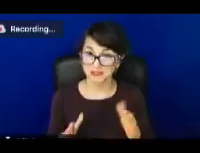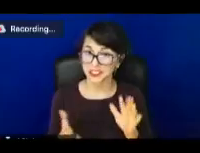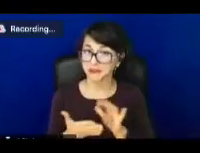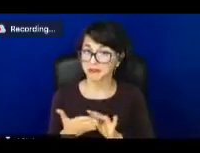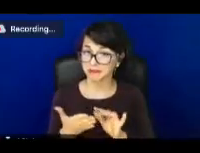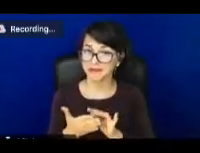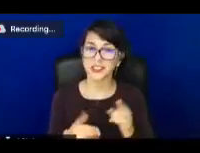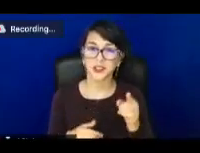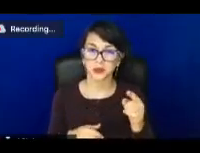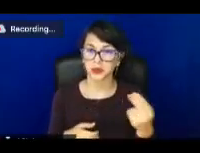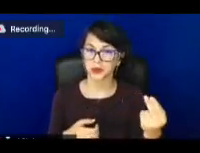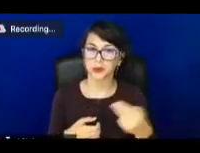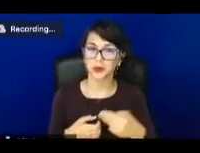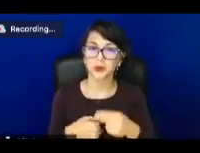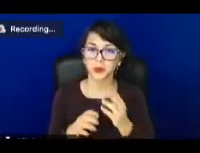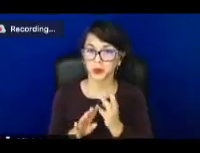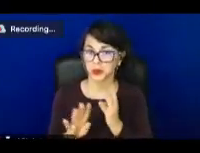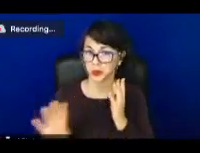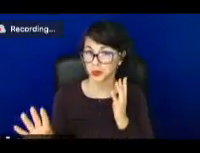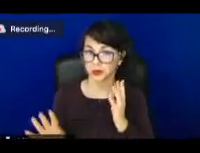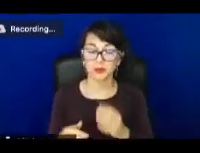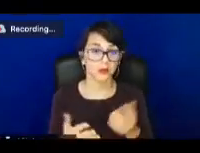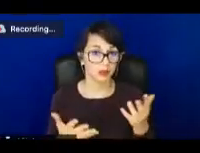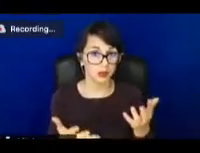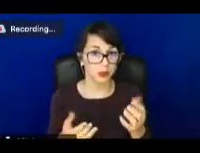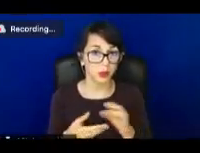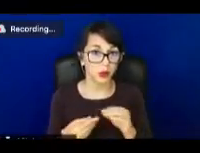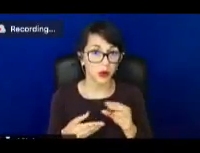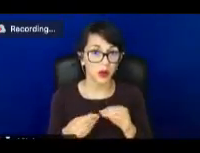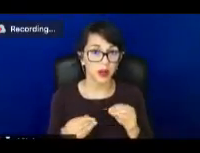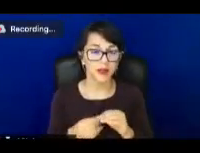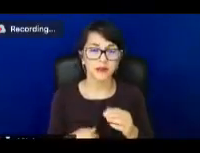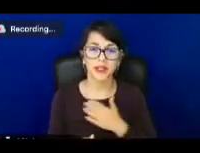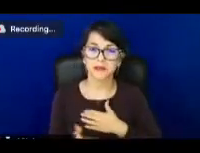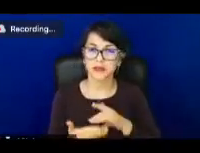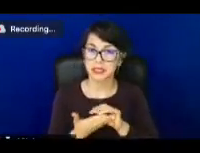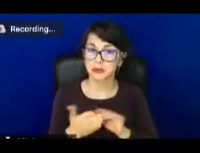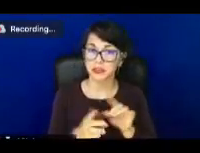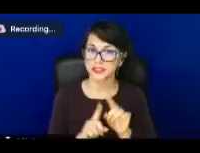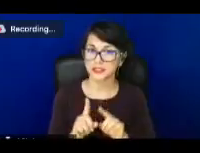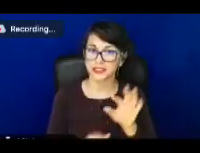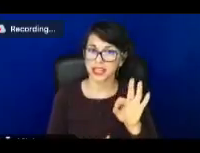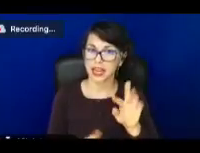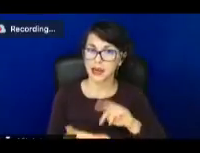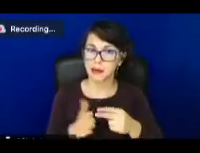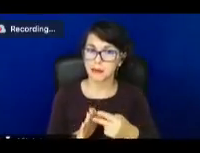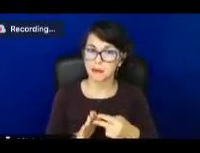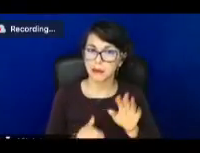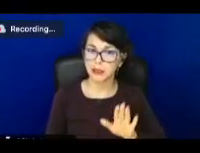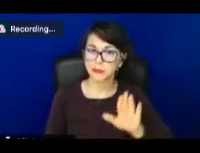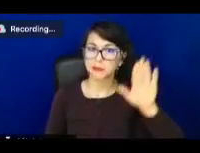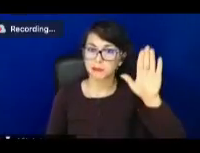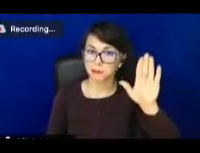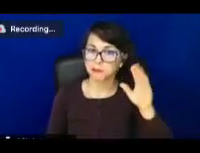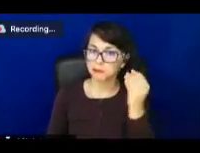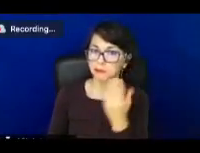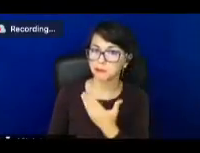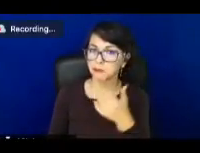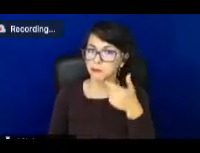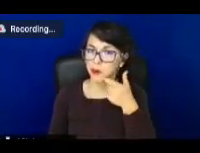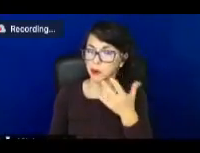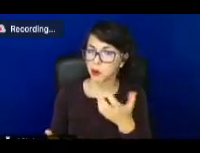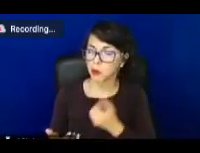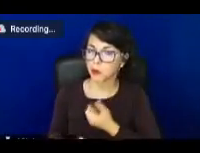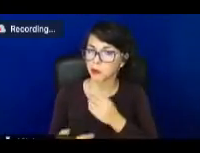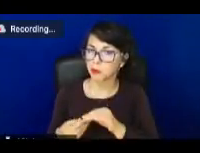be placed in a queue. To indicate you wish to comment, please press star 9. This will raise your hand for the moderator. When it